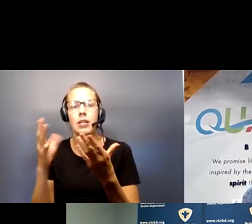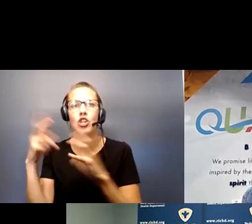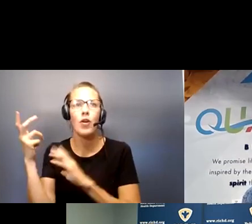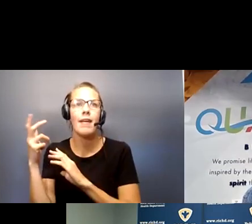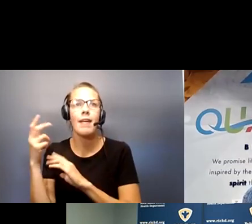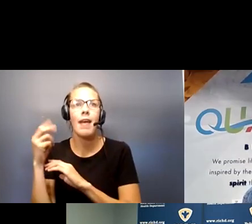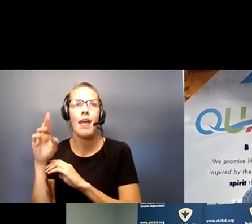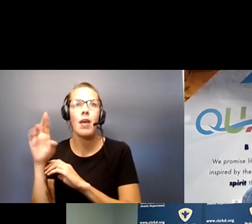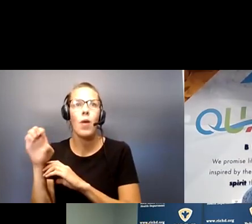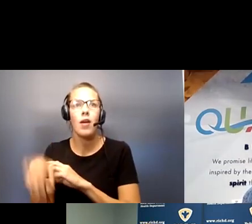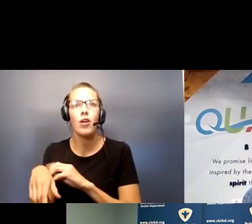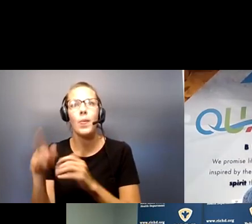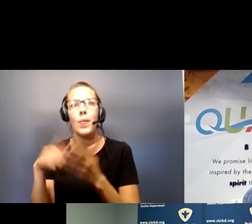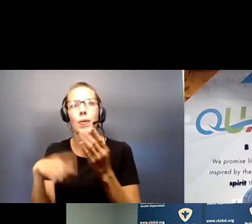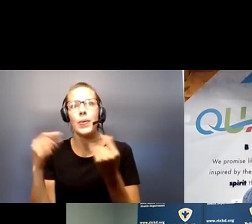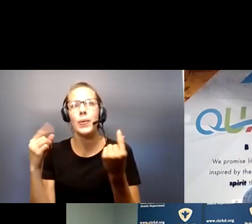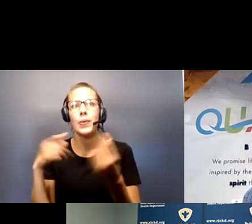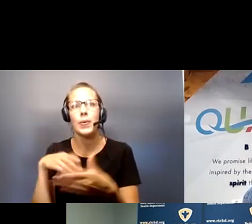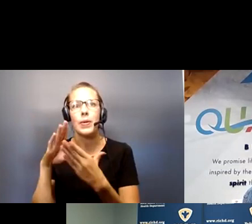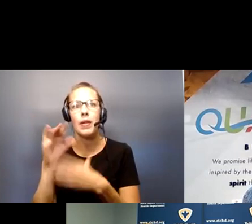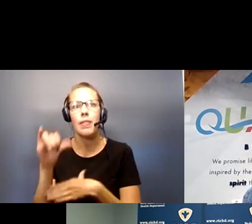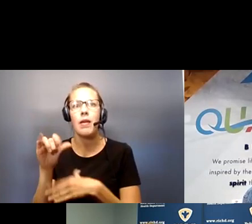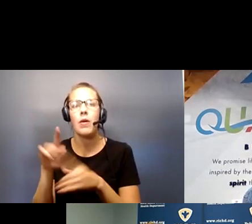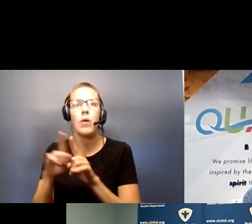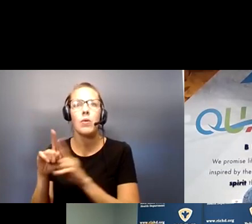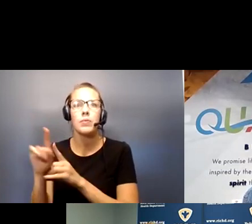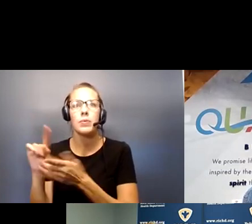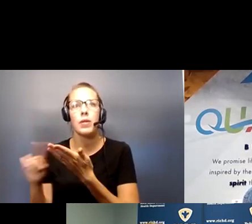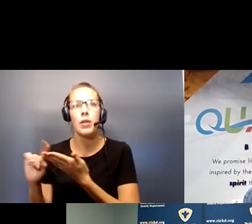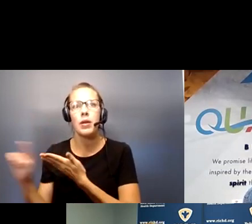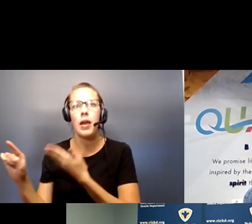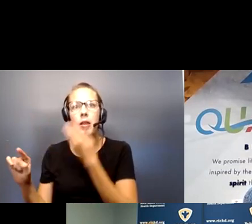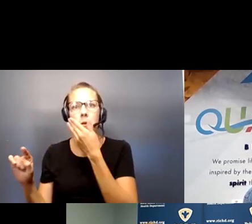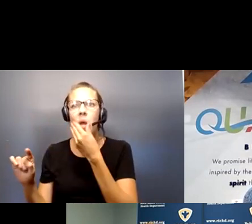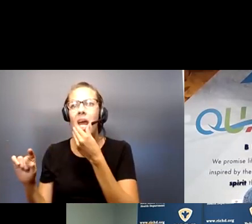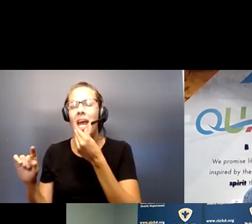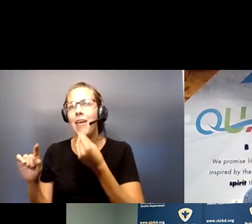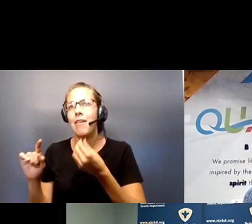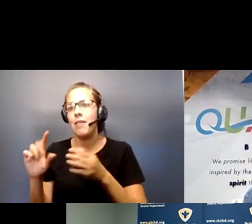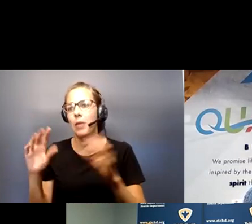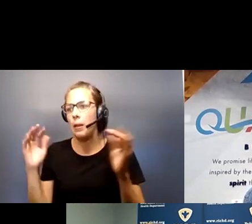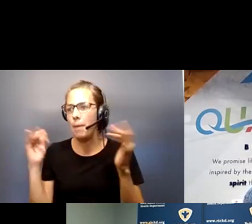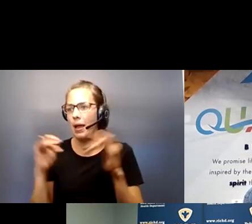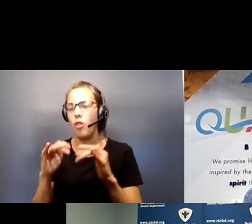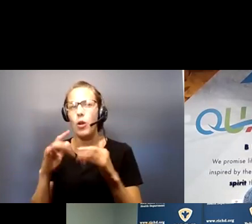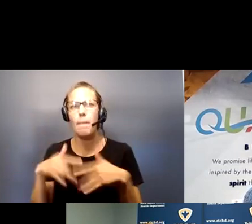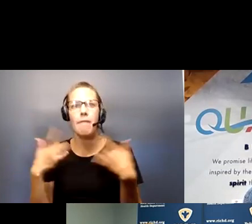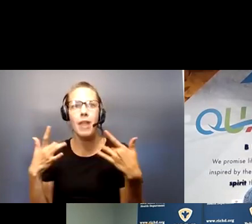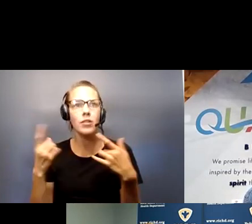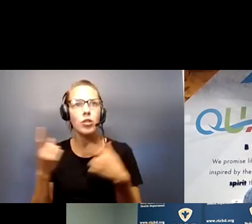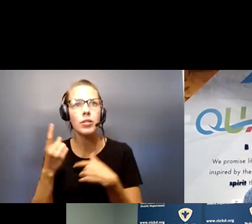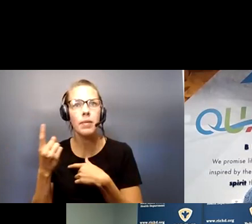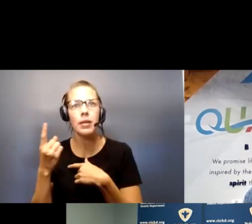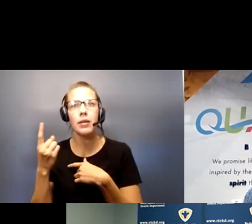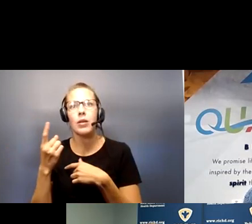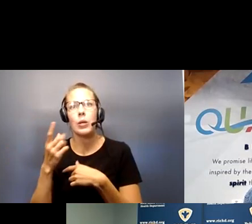haywire, and what can you do to address it? It's also to look at was there a big gathering or a big event, or what is